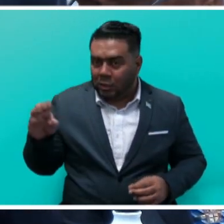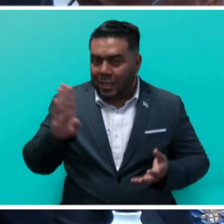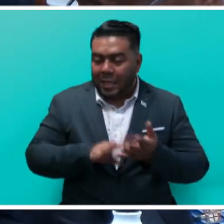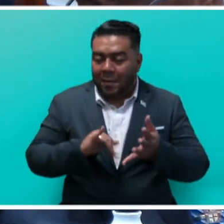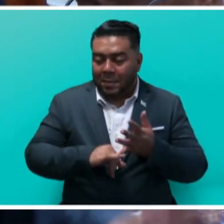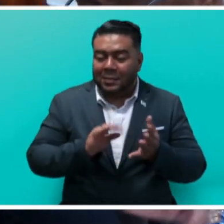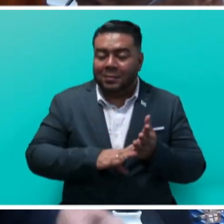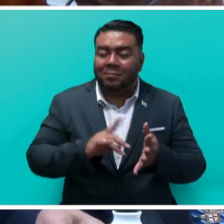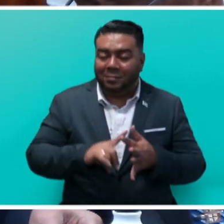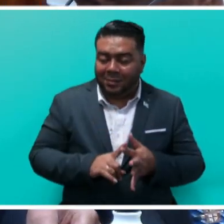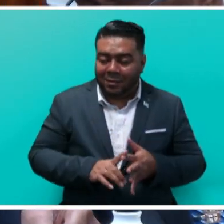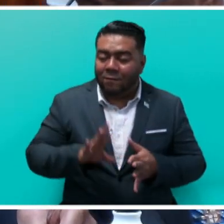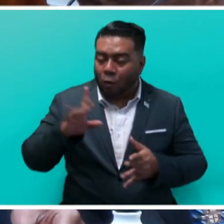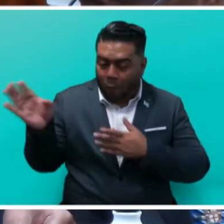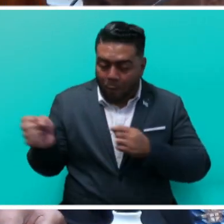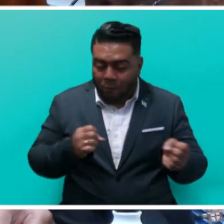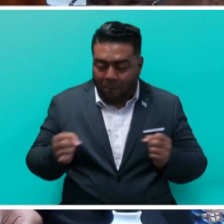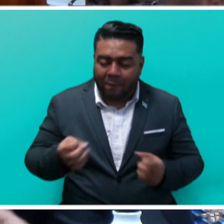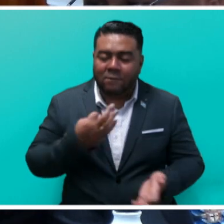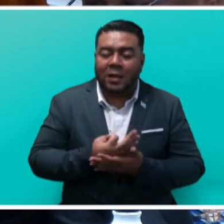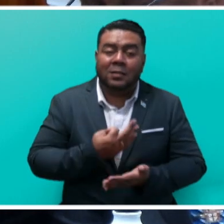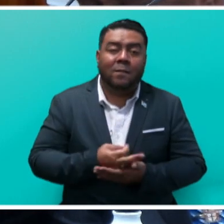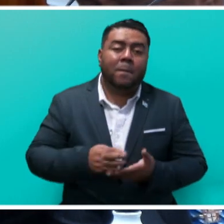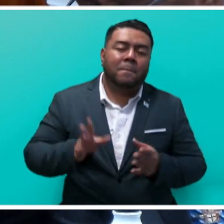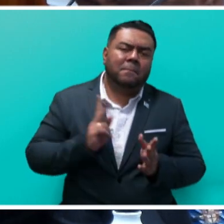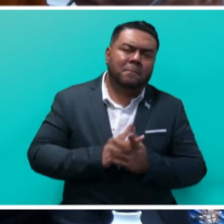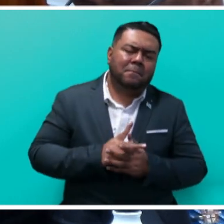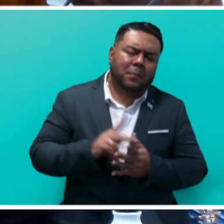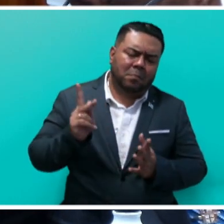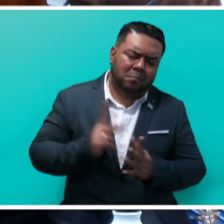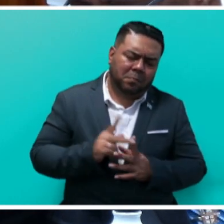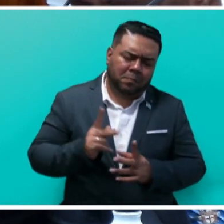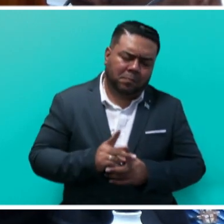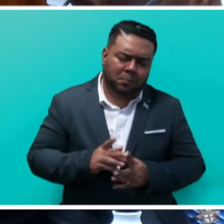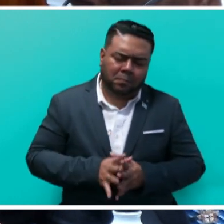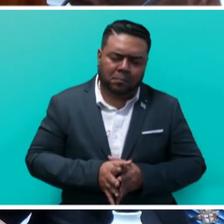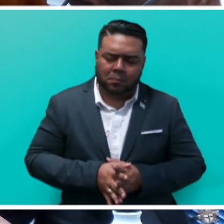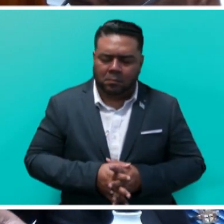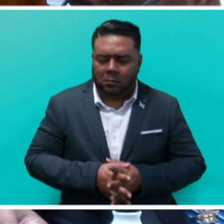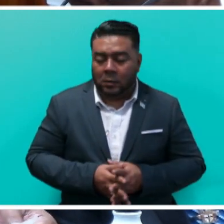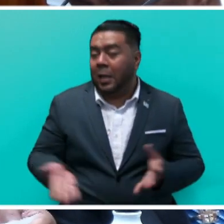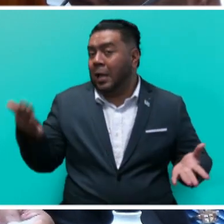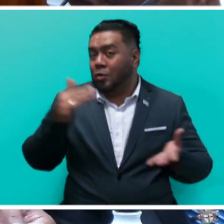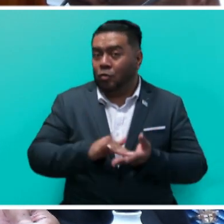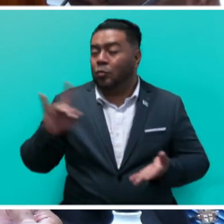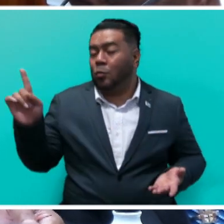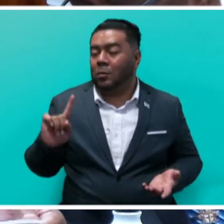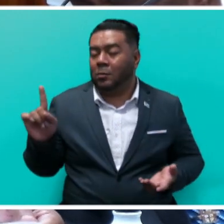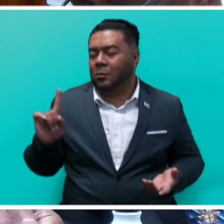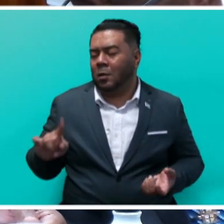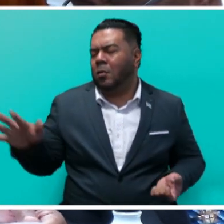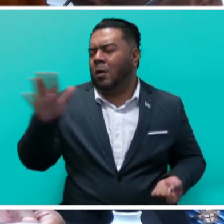being considered for movable financing for the purpose of evaluating the impact of the reform. Additionally, Mr. Speaker,